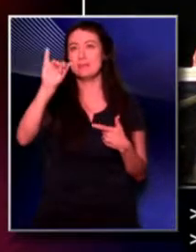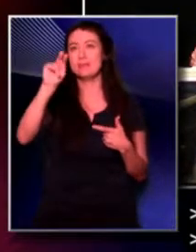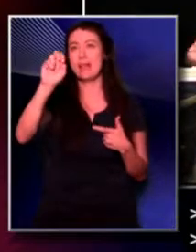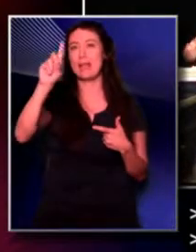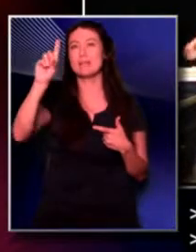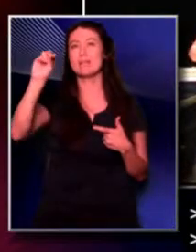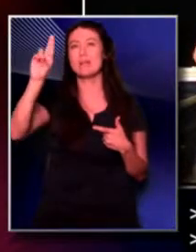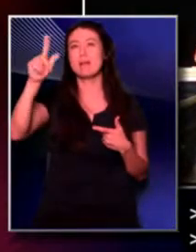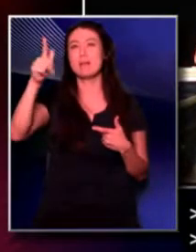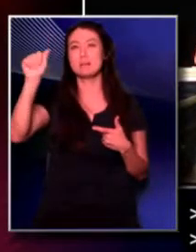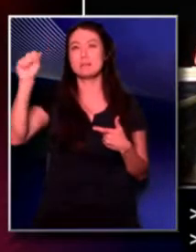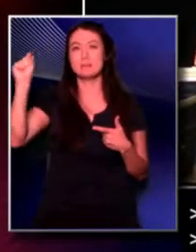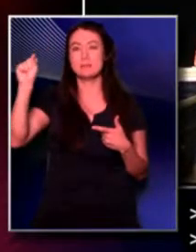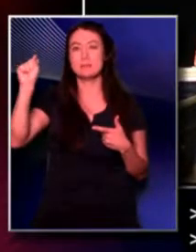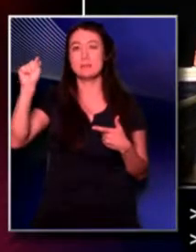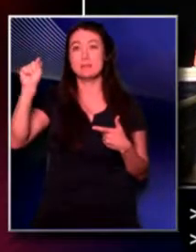Douglas.